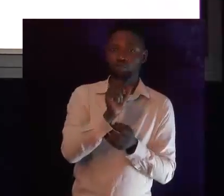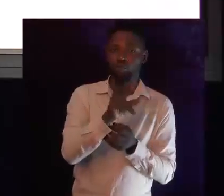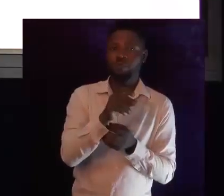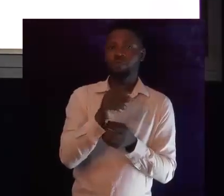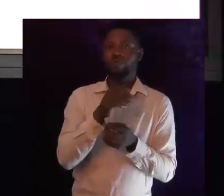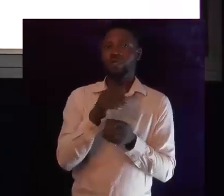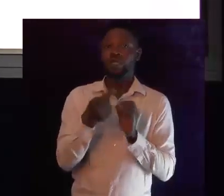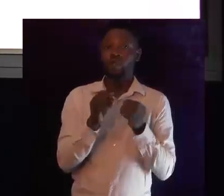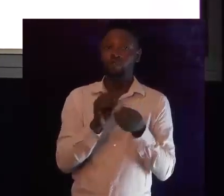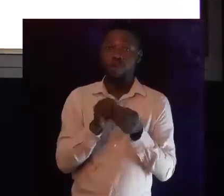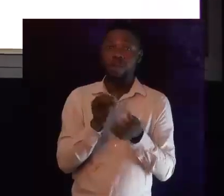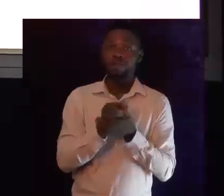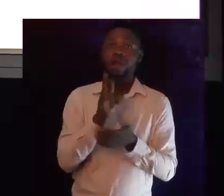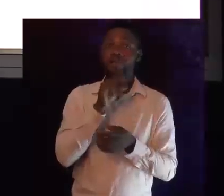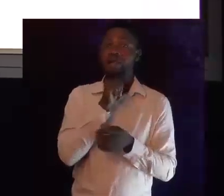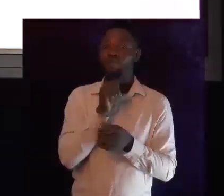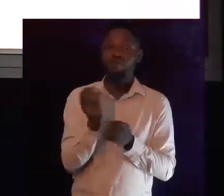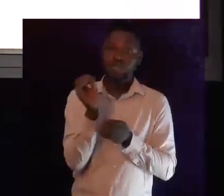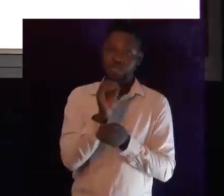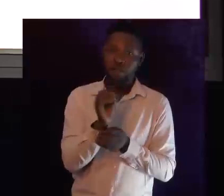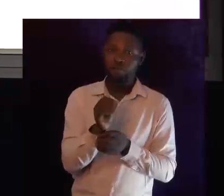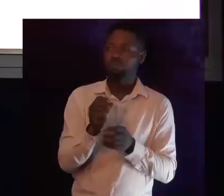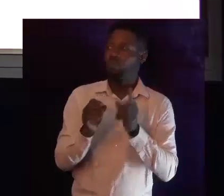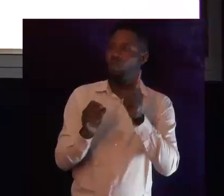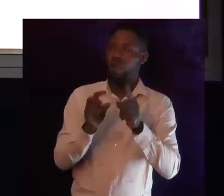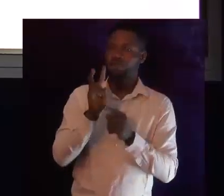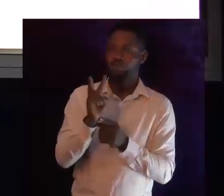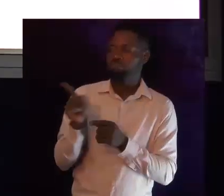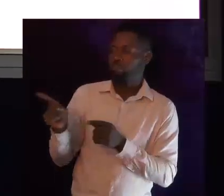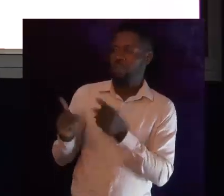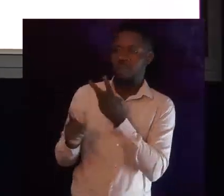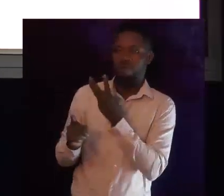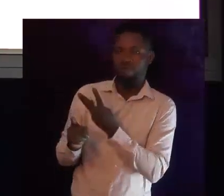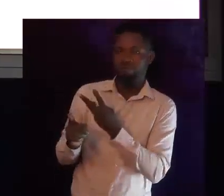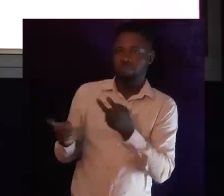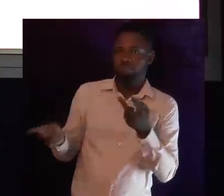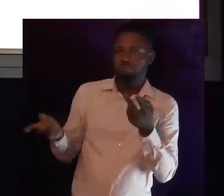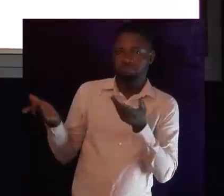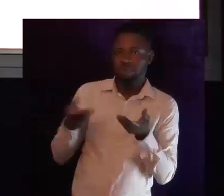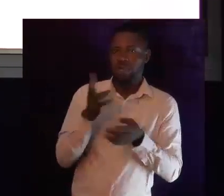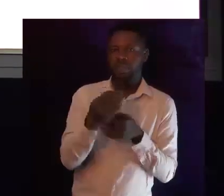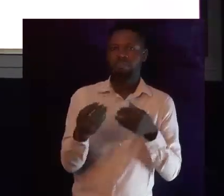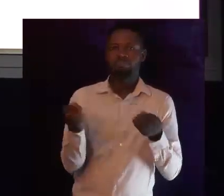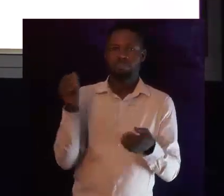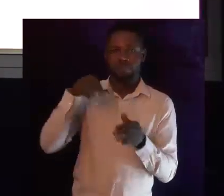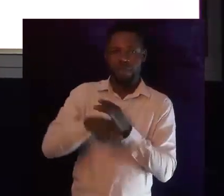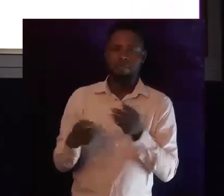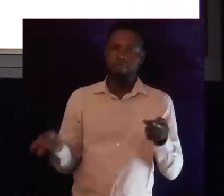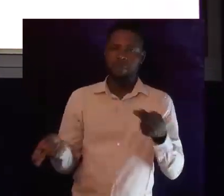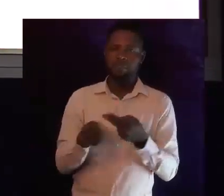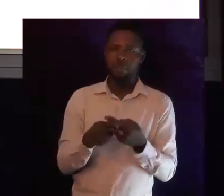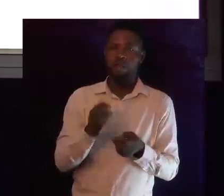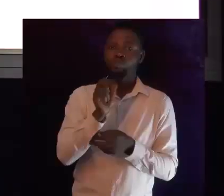by significant digits? The numbers that are not 0. Here I have just 1 and 2, and here I have just 4. So you bring them down and you multiply